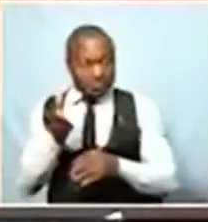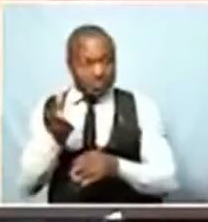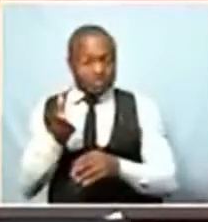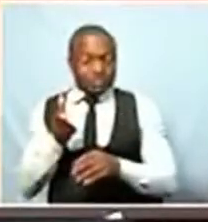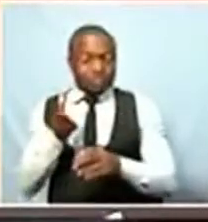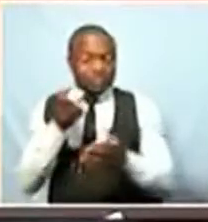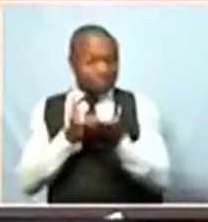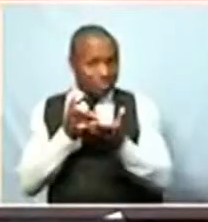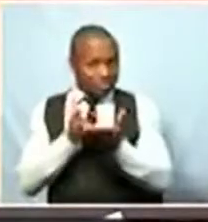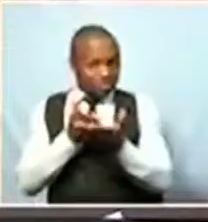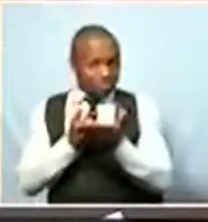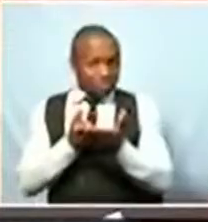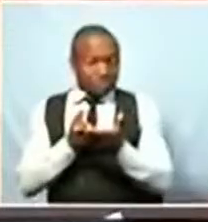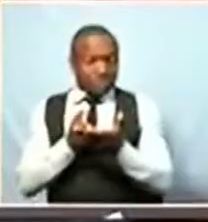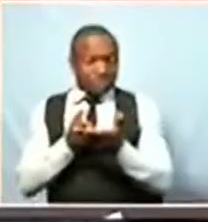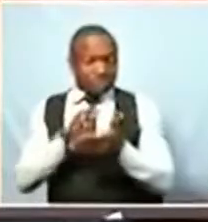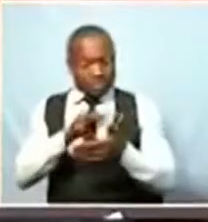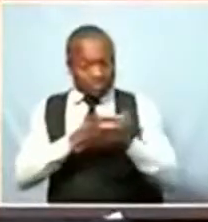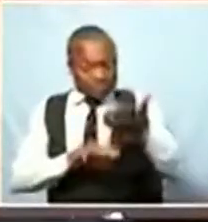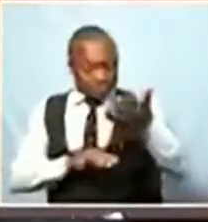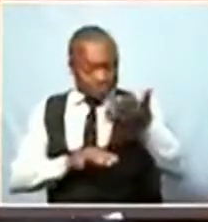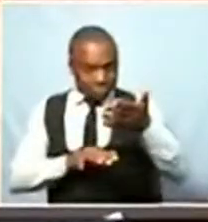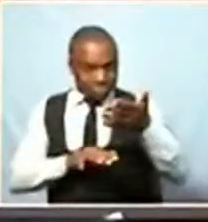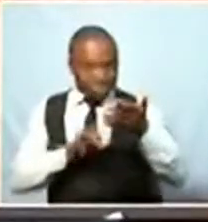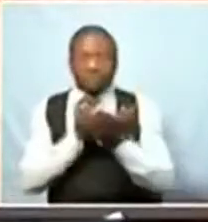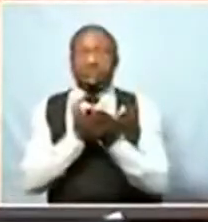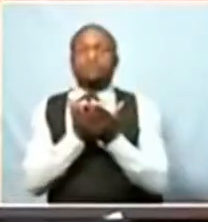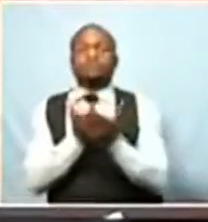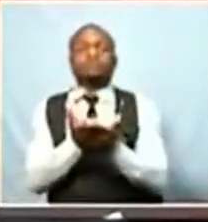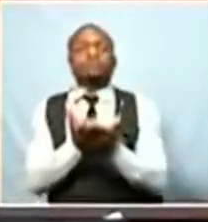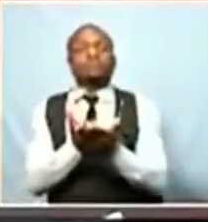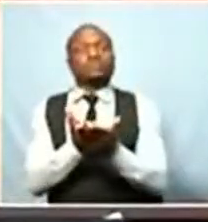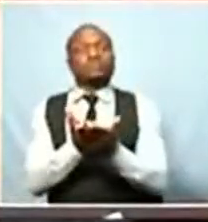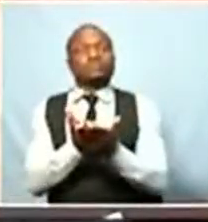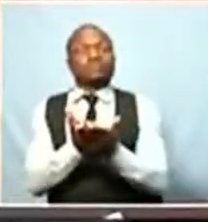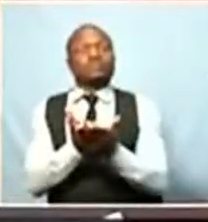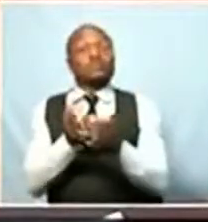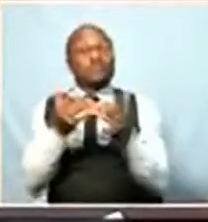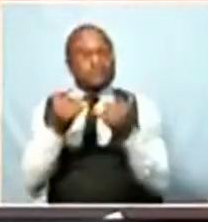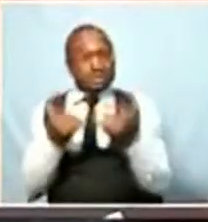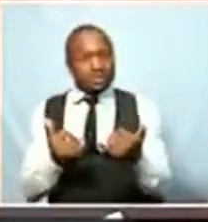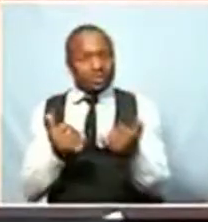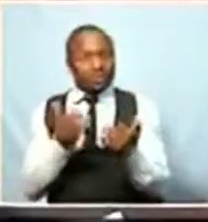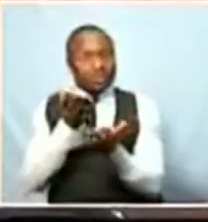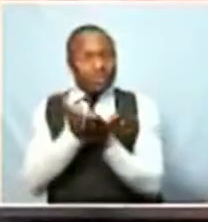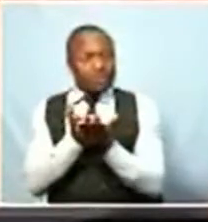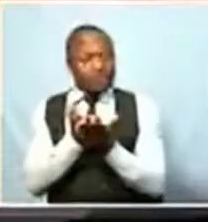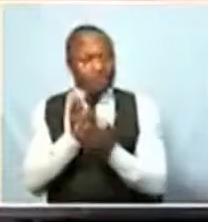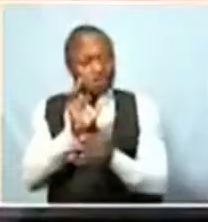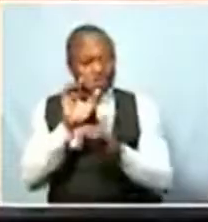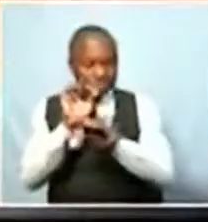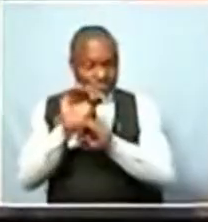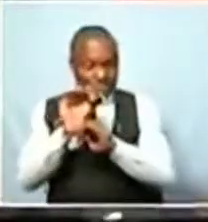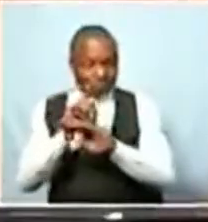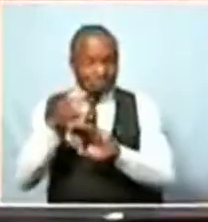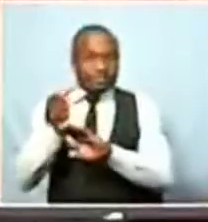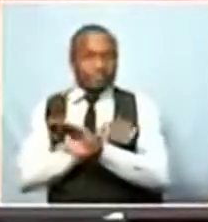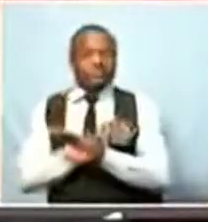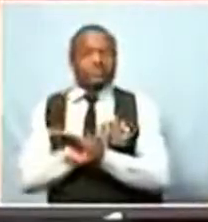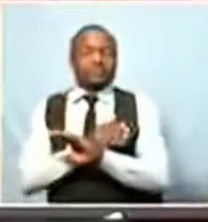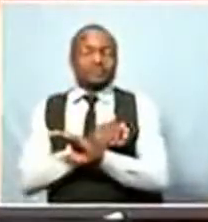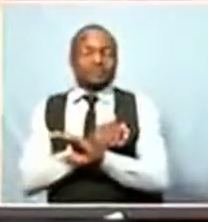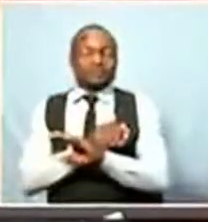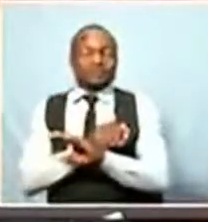is the summary of that submission. Yeah, I will request your comments on that before I take the next